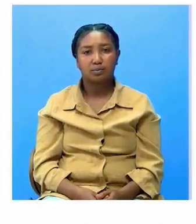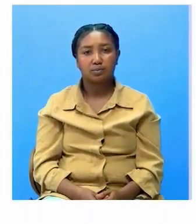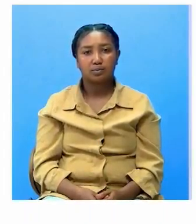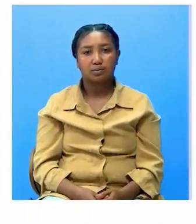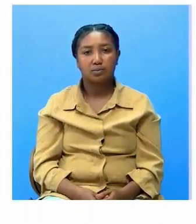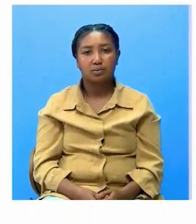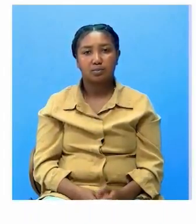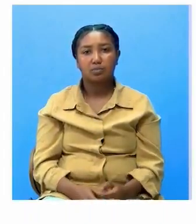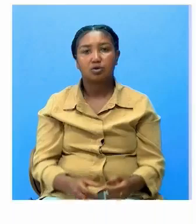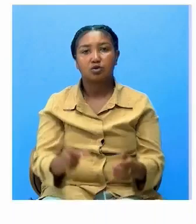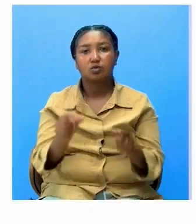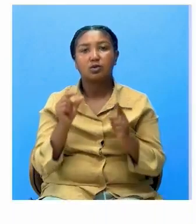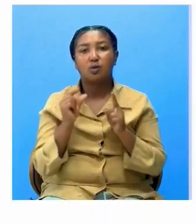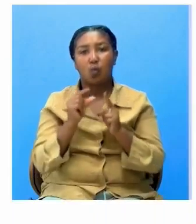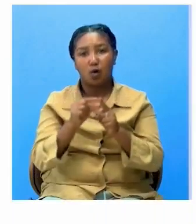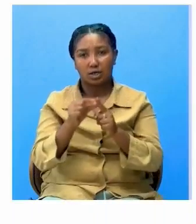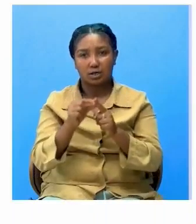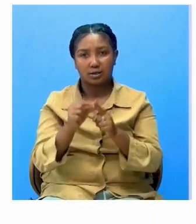the word